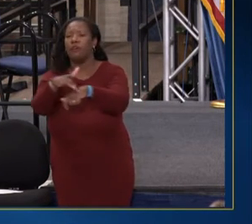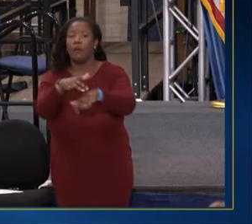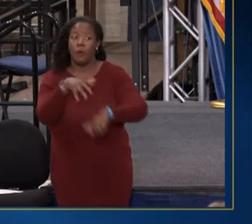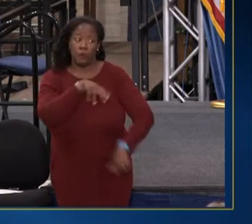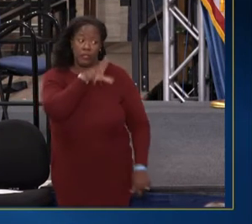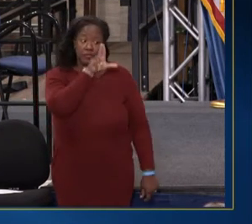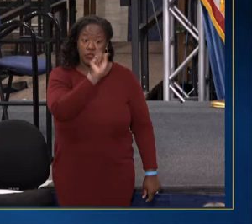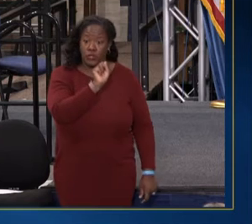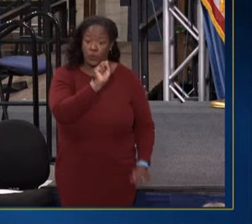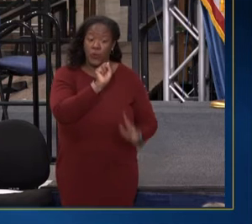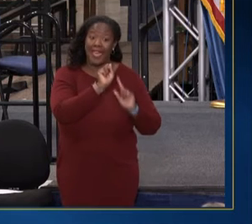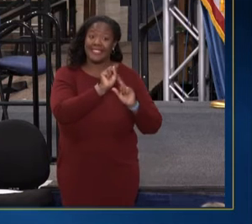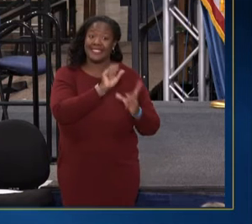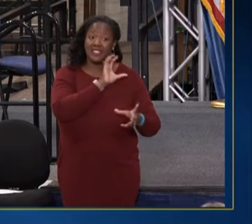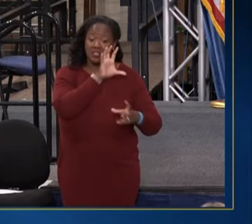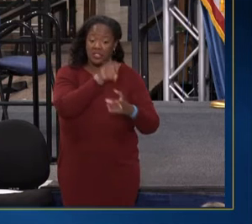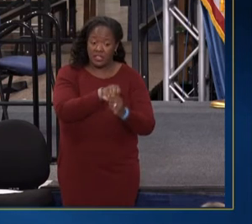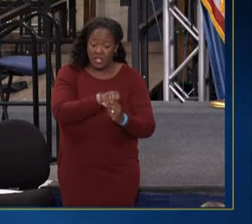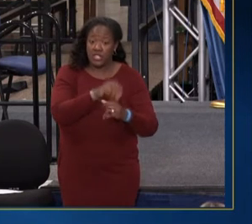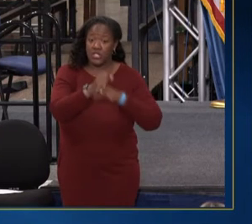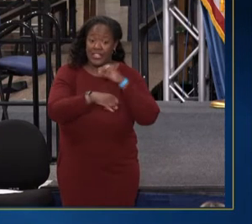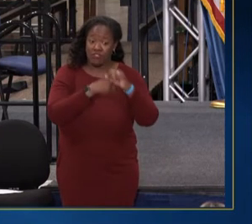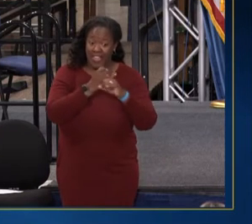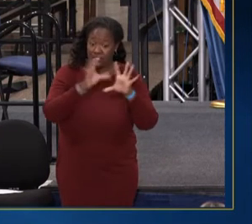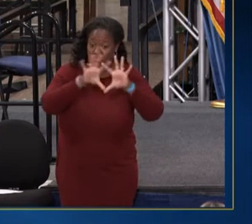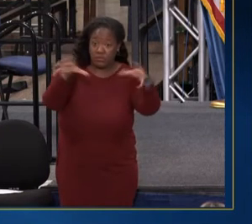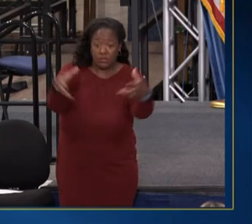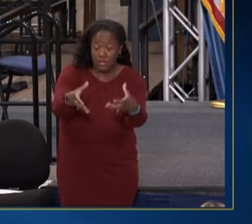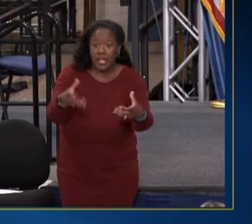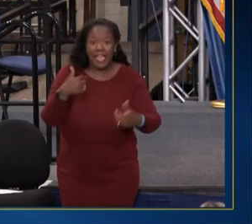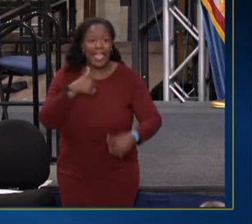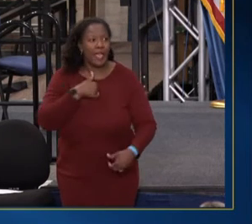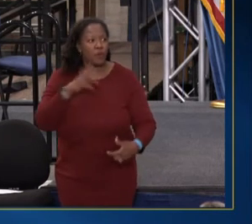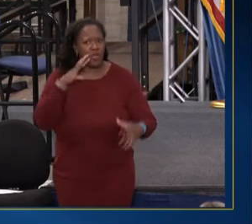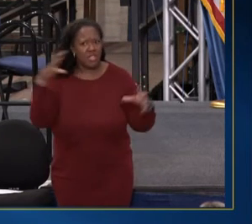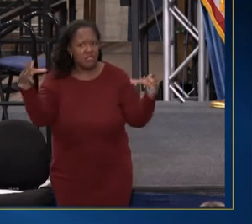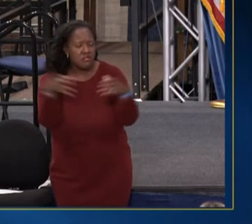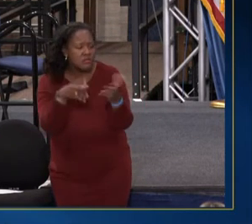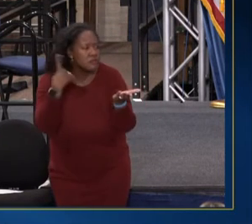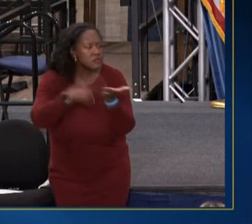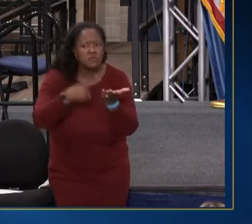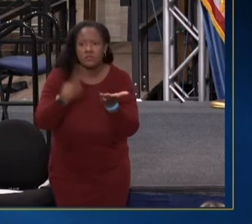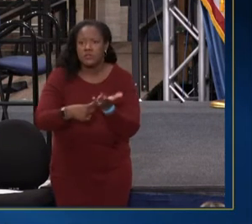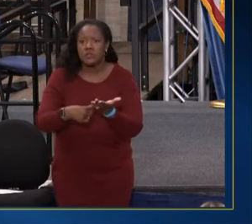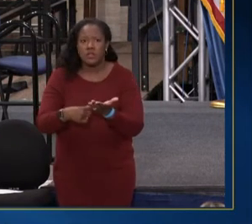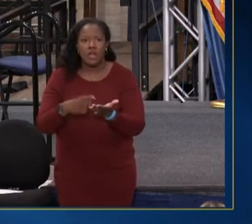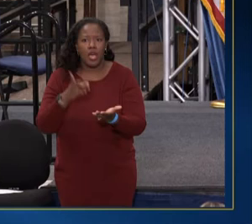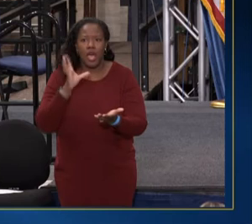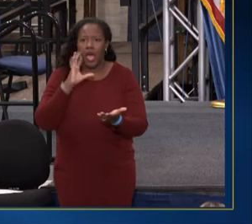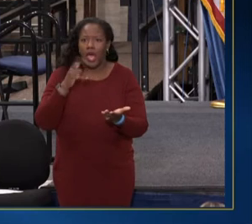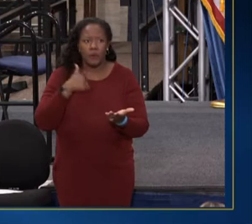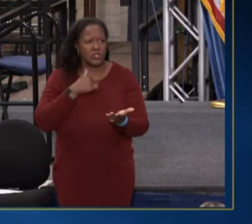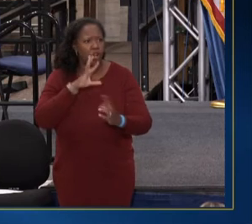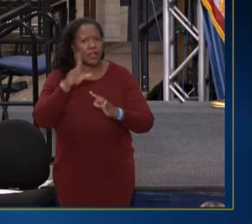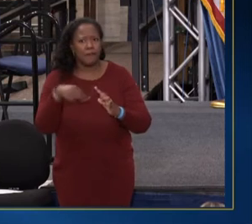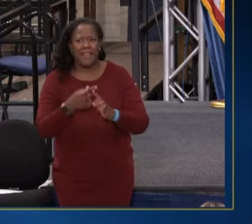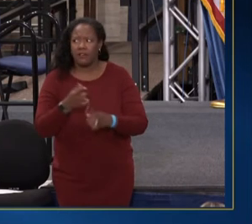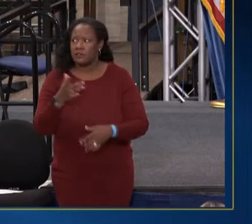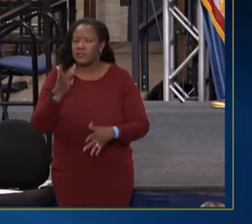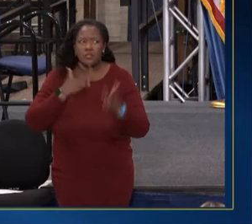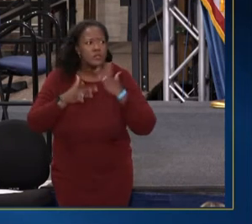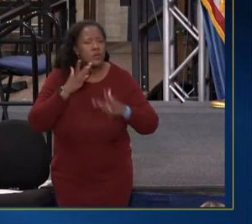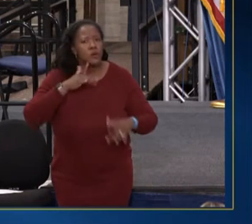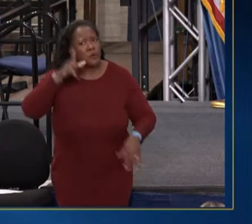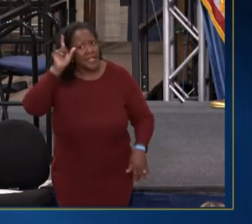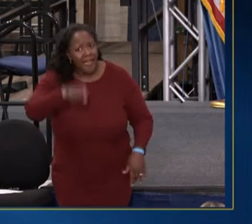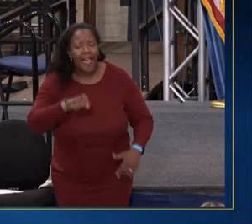U.S. gets into international fora and we speak without equivocation about the need to